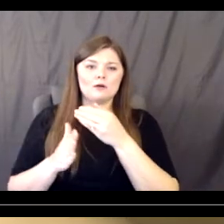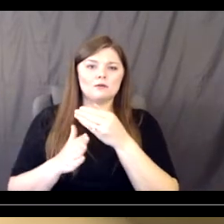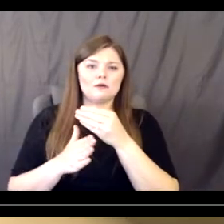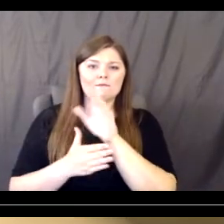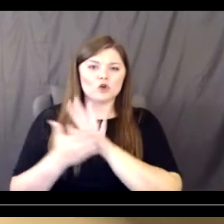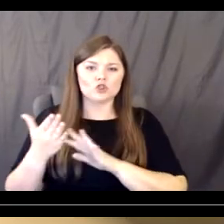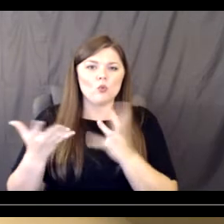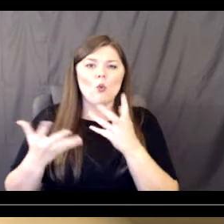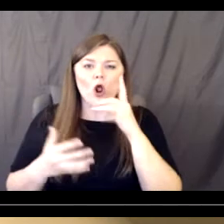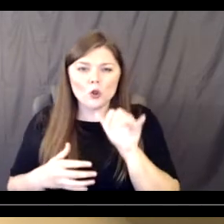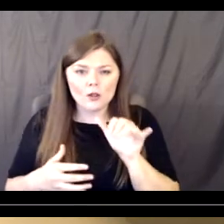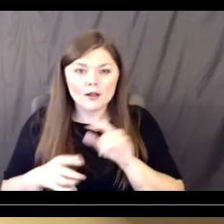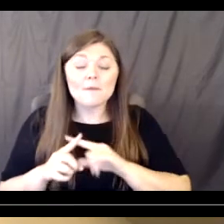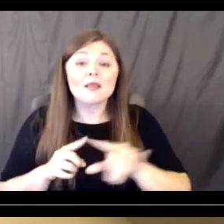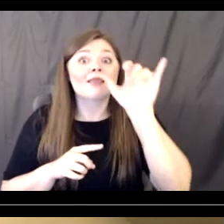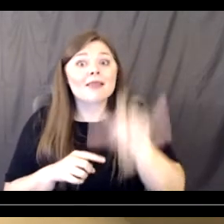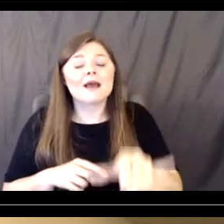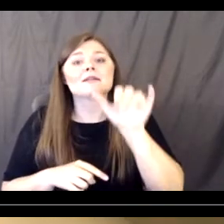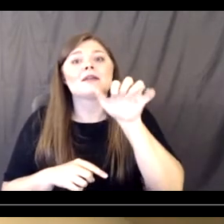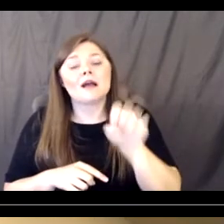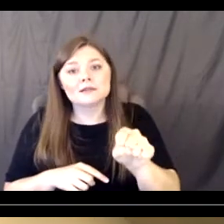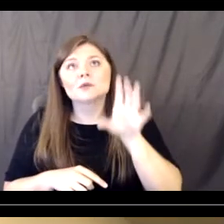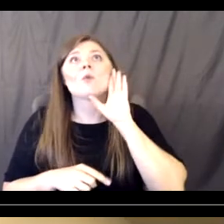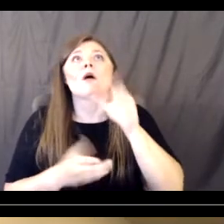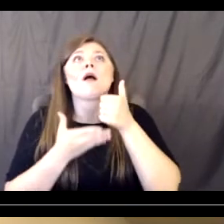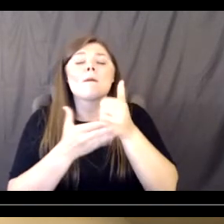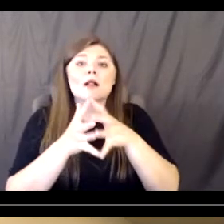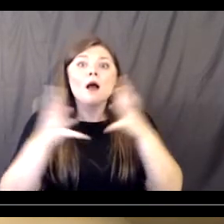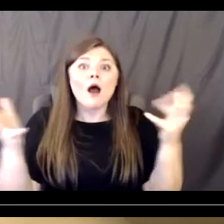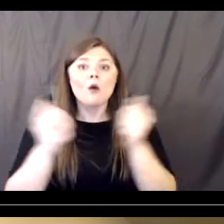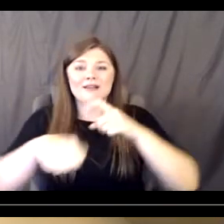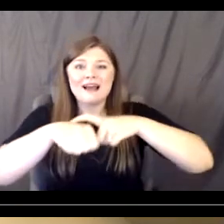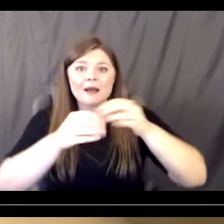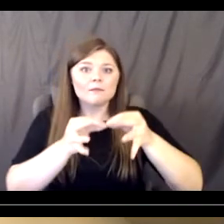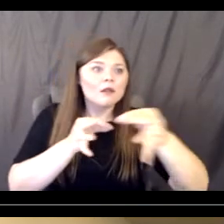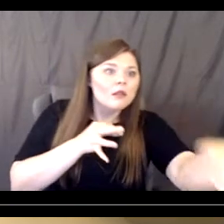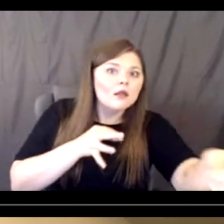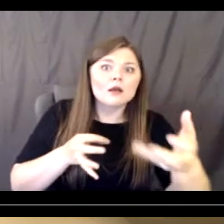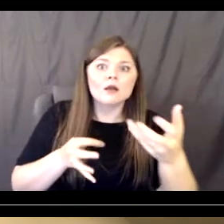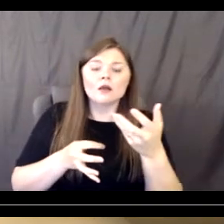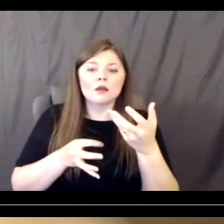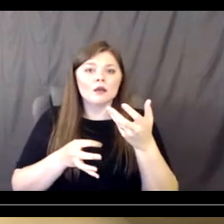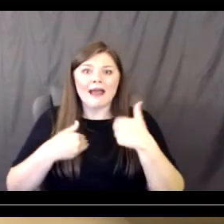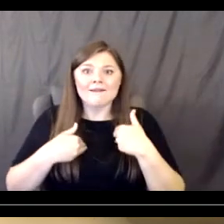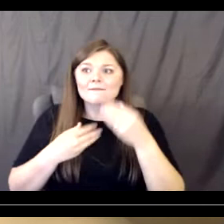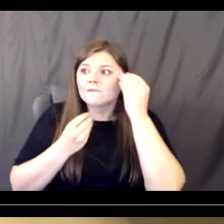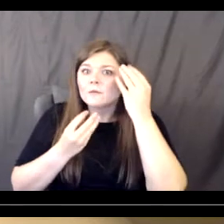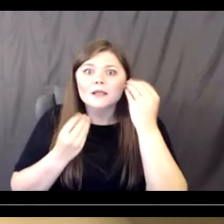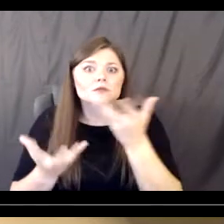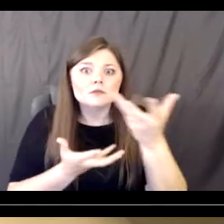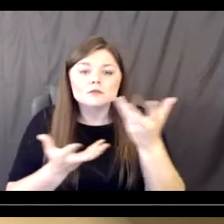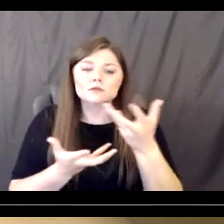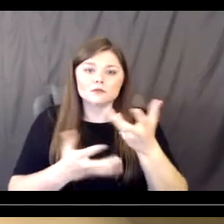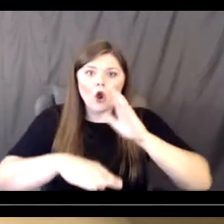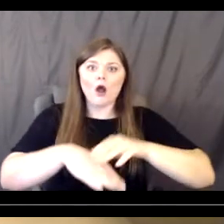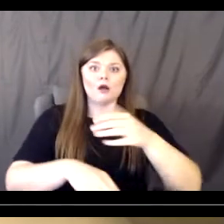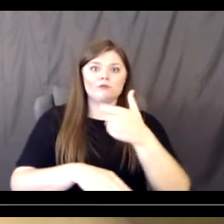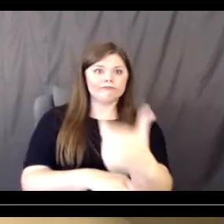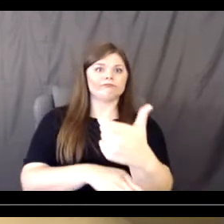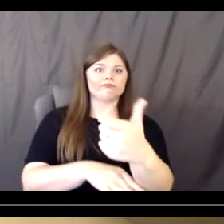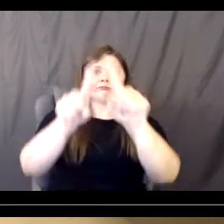improve and cut down the time delays in receiving information, was to have an ASL interpreter on screen watching